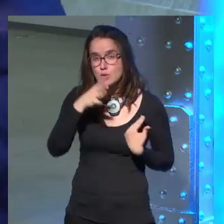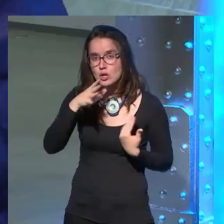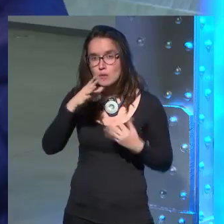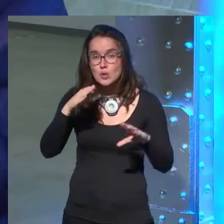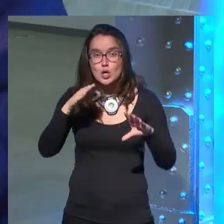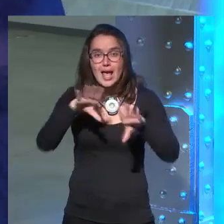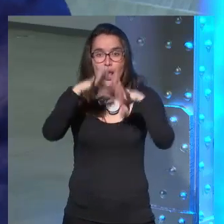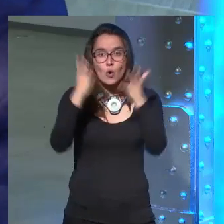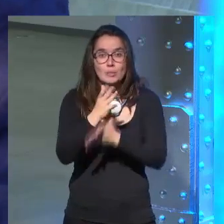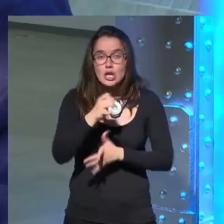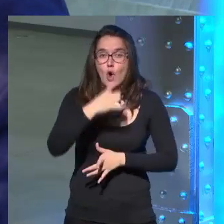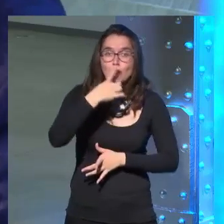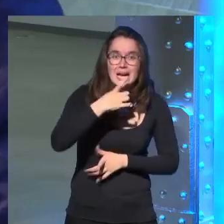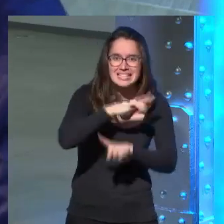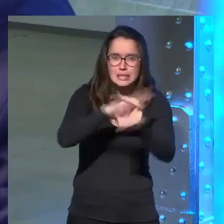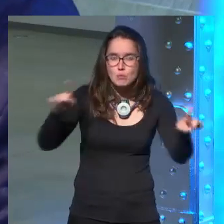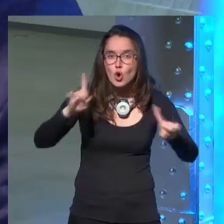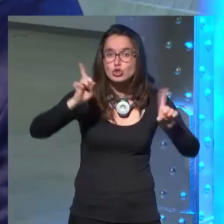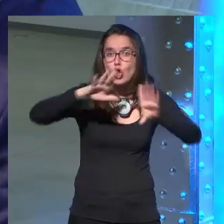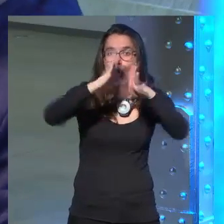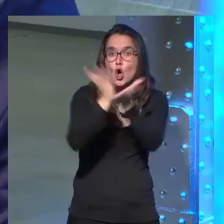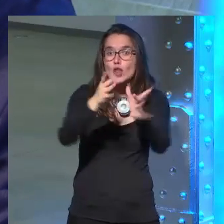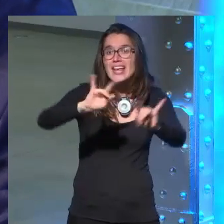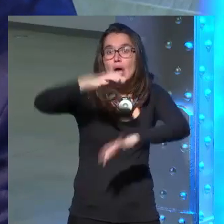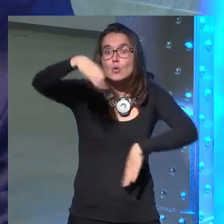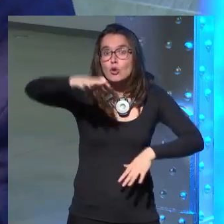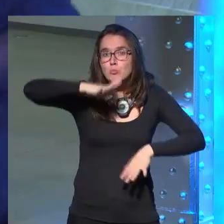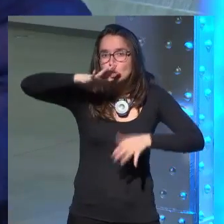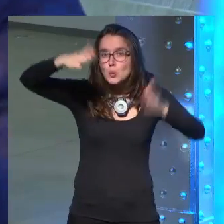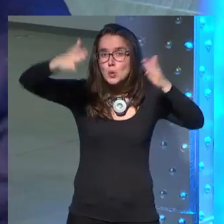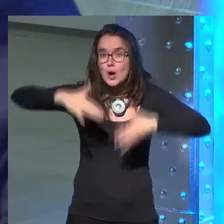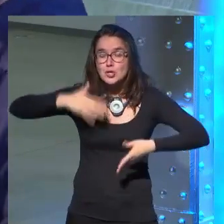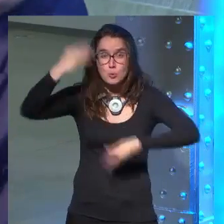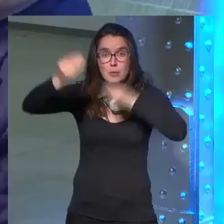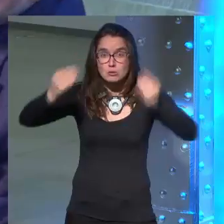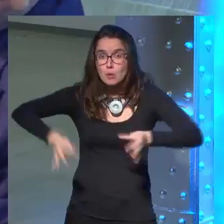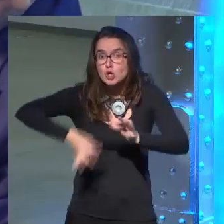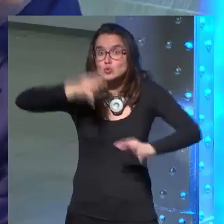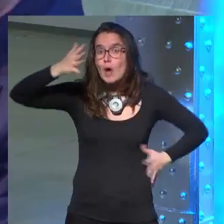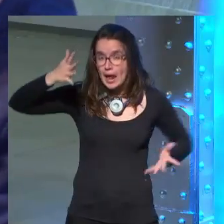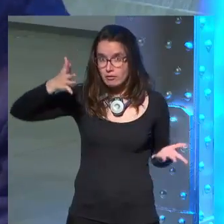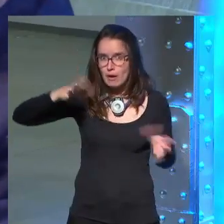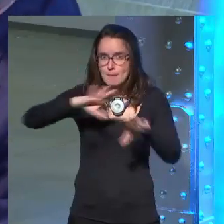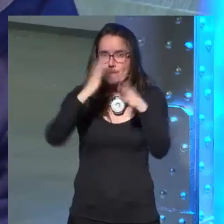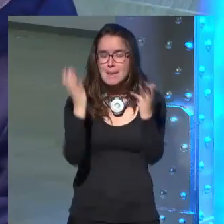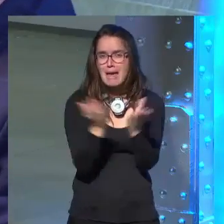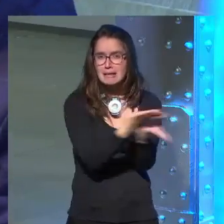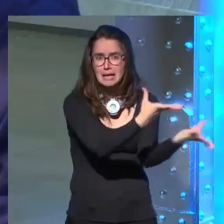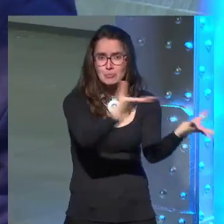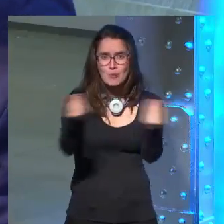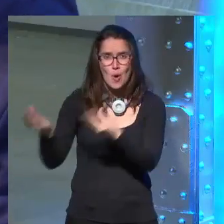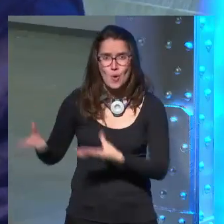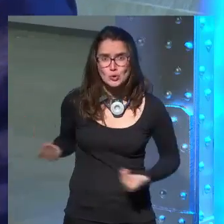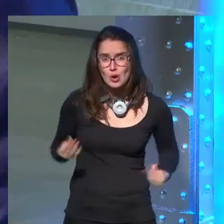the Goldilocks area. But there's no reason for that. It's kind of random. And there are loads of planets where life cannot